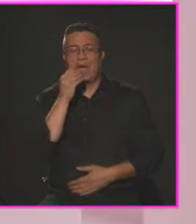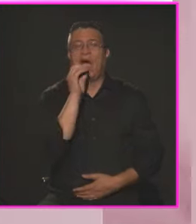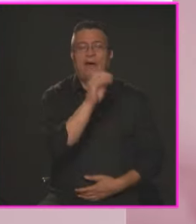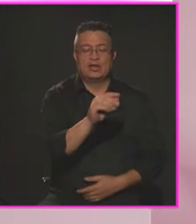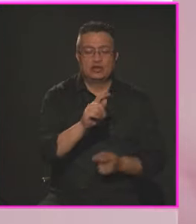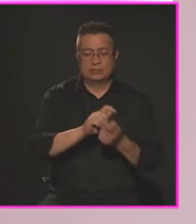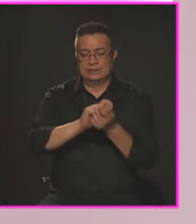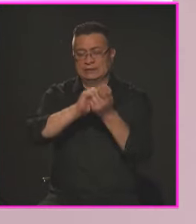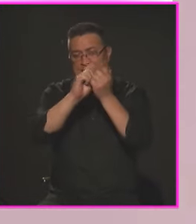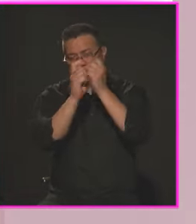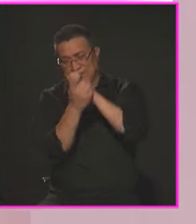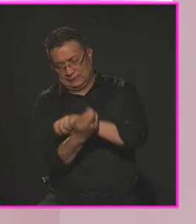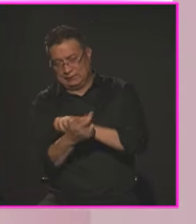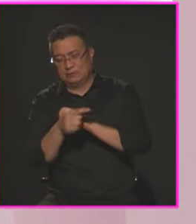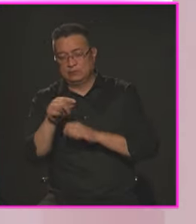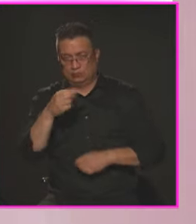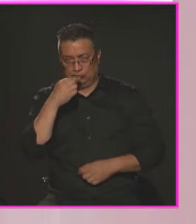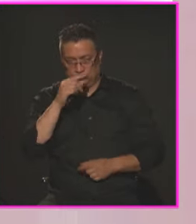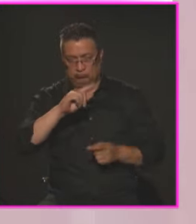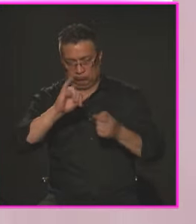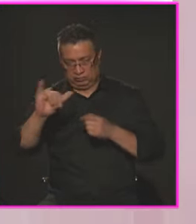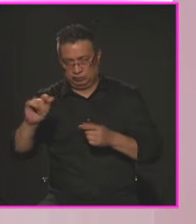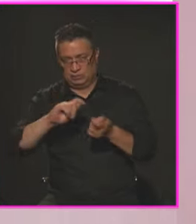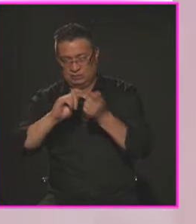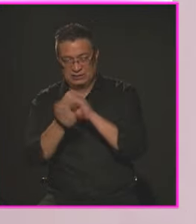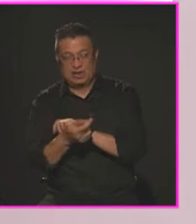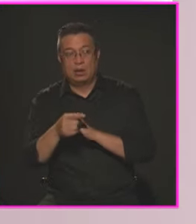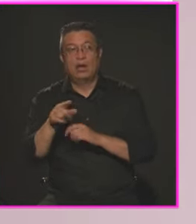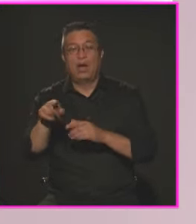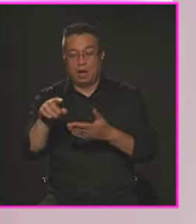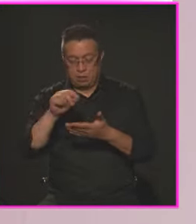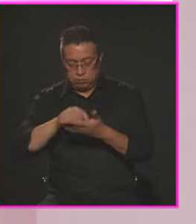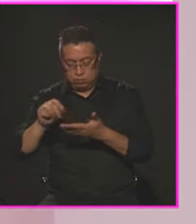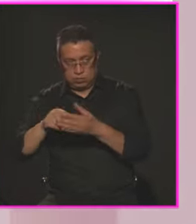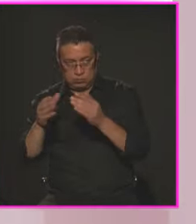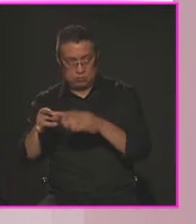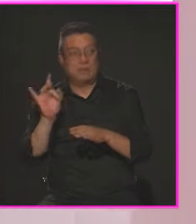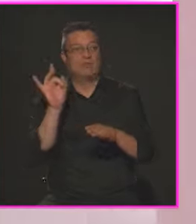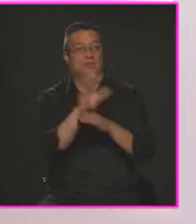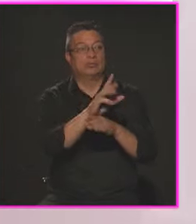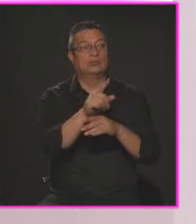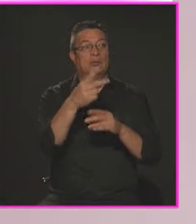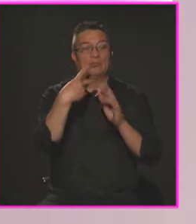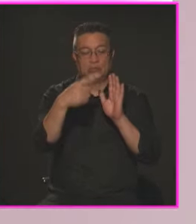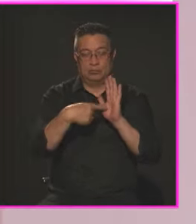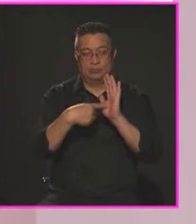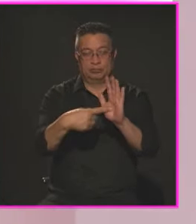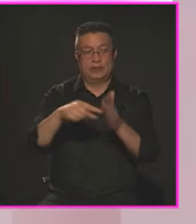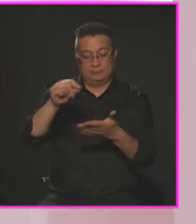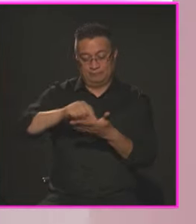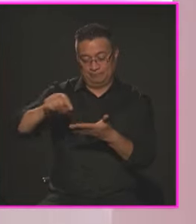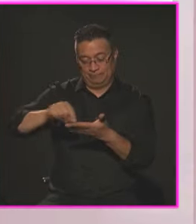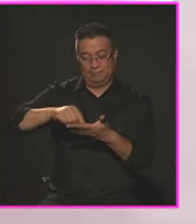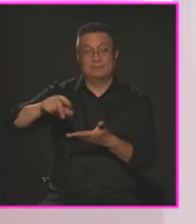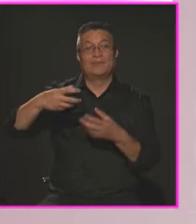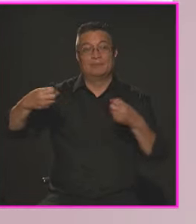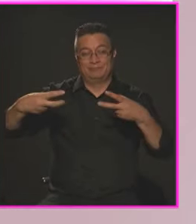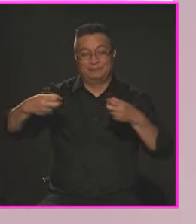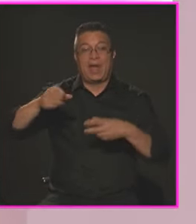should be quantized. And so they sent him this postcard with a signal, and they wrote in German, "We congratulate you